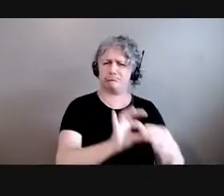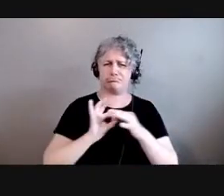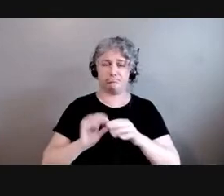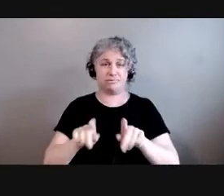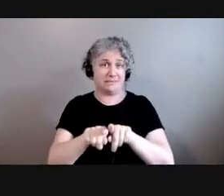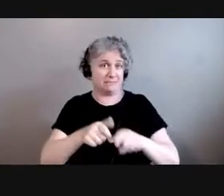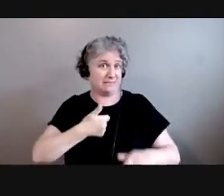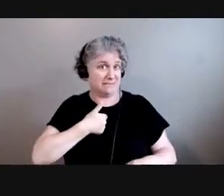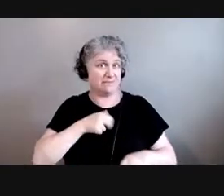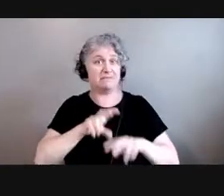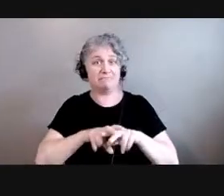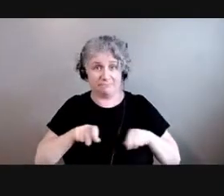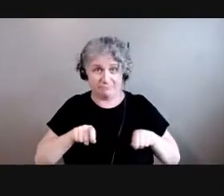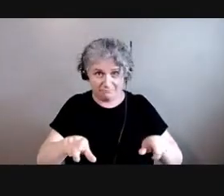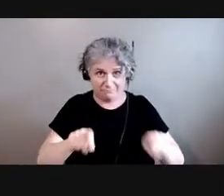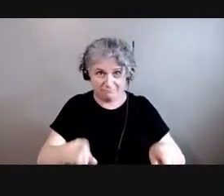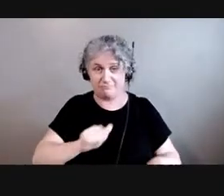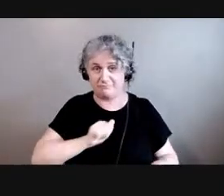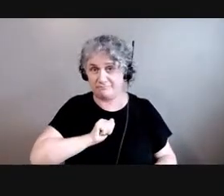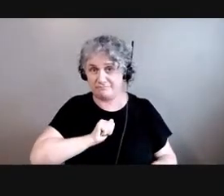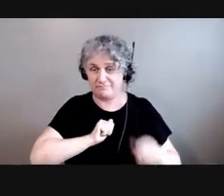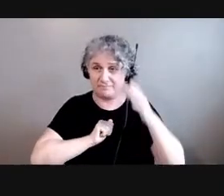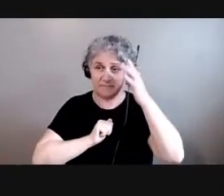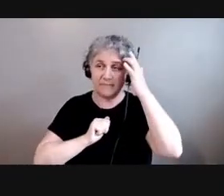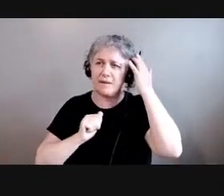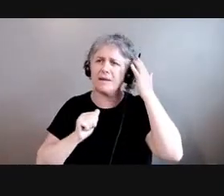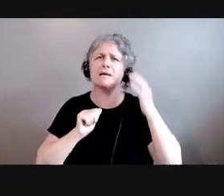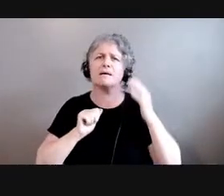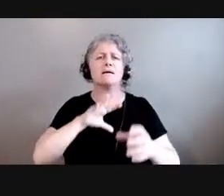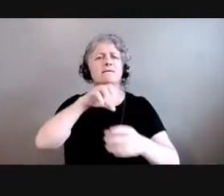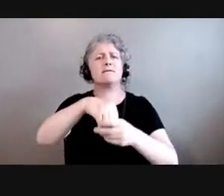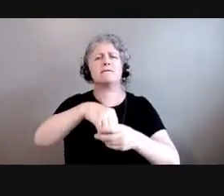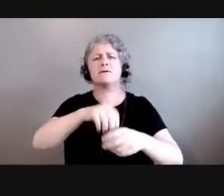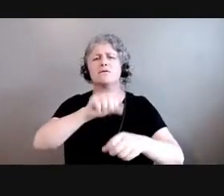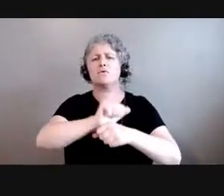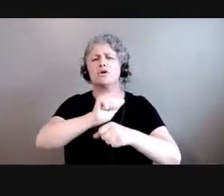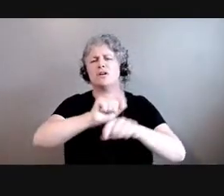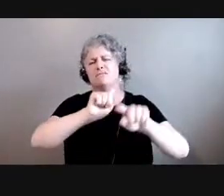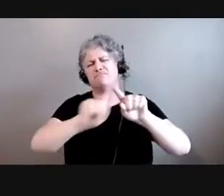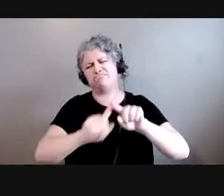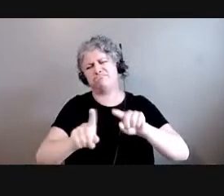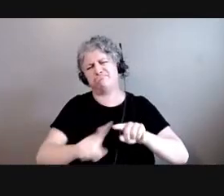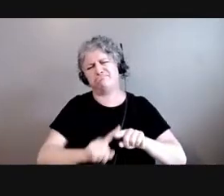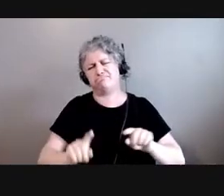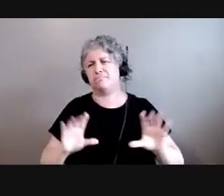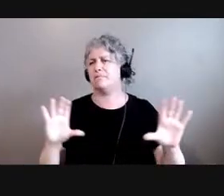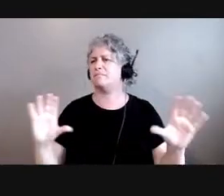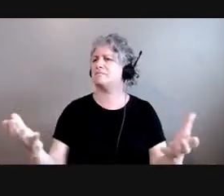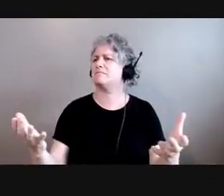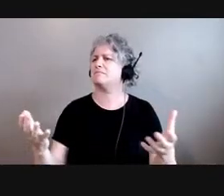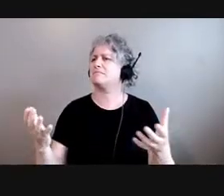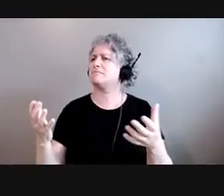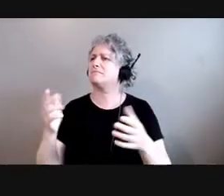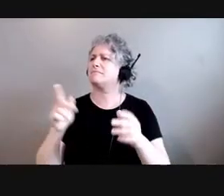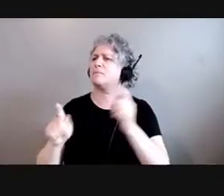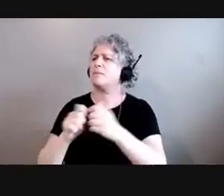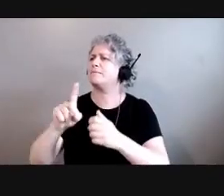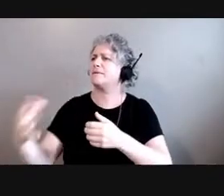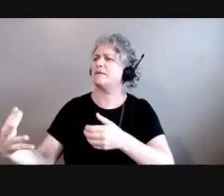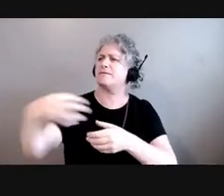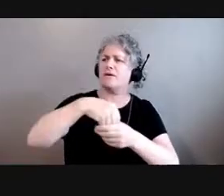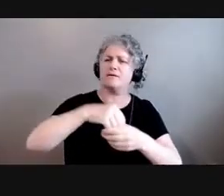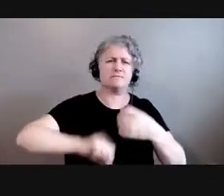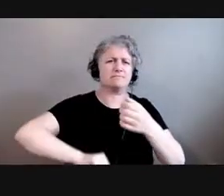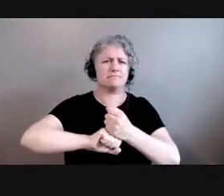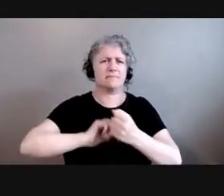uses a wheelchair, to engage in all of the work that we do. And over the course of the pandemic, we learned about